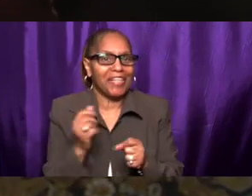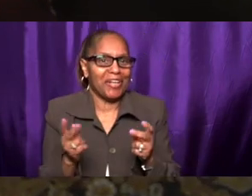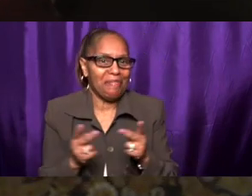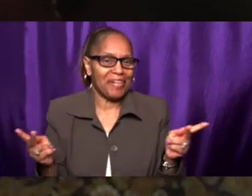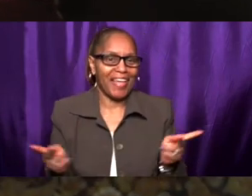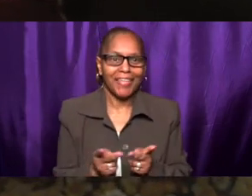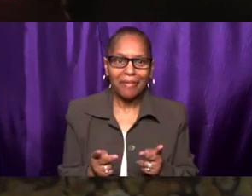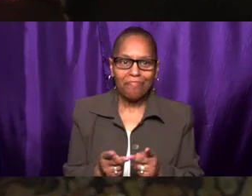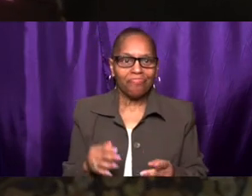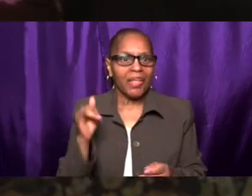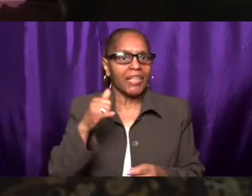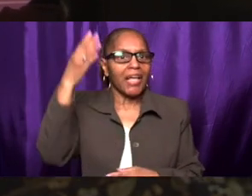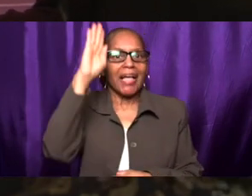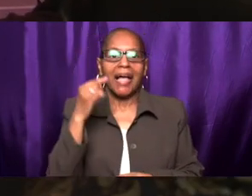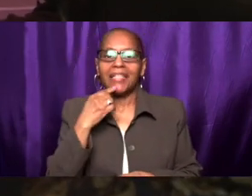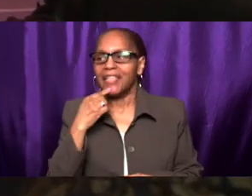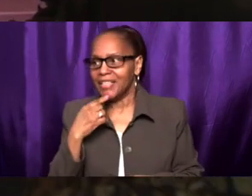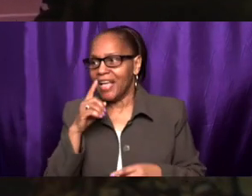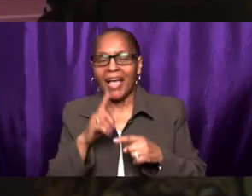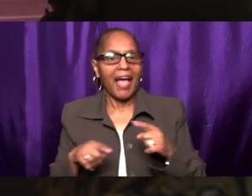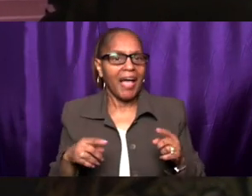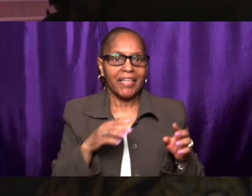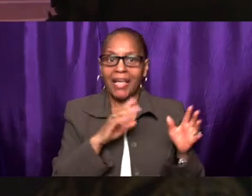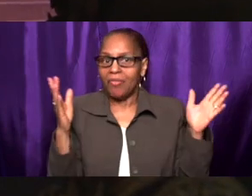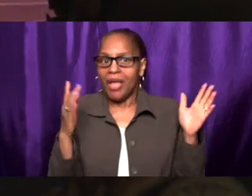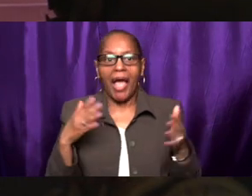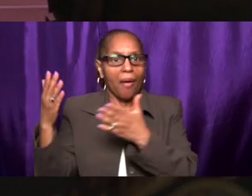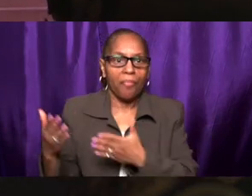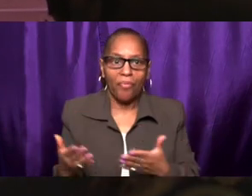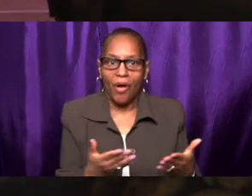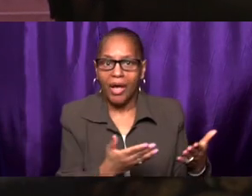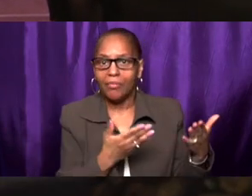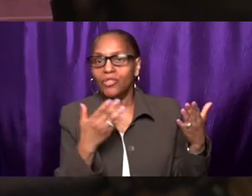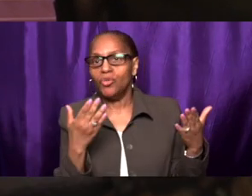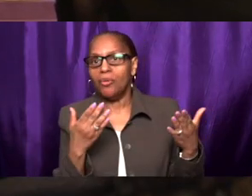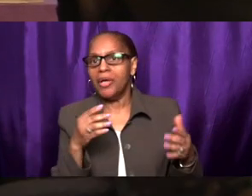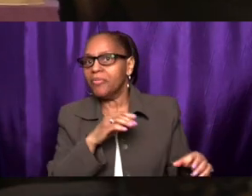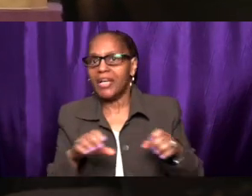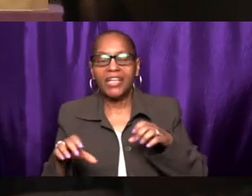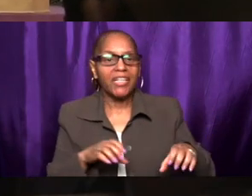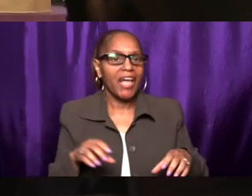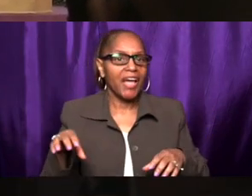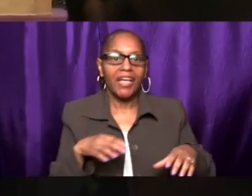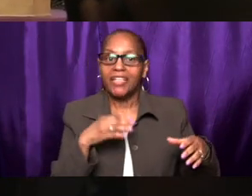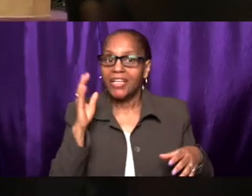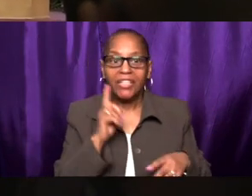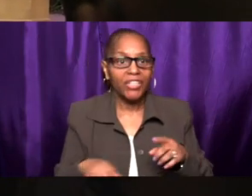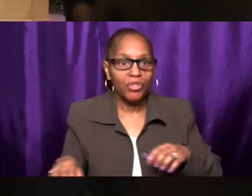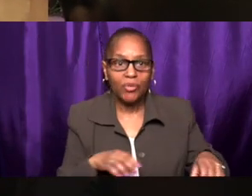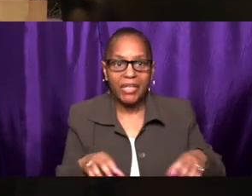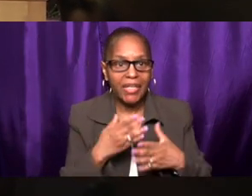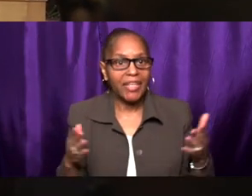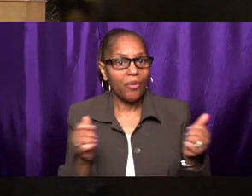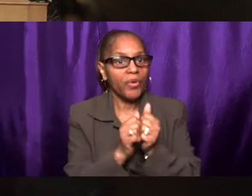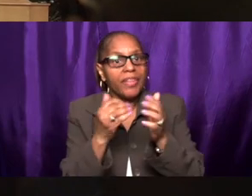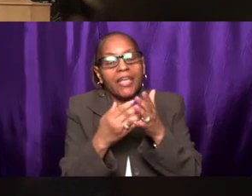place that God says, I can't. He says, I brought him to him, but they could not do anything with it. And you